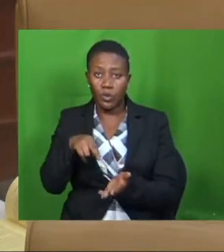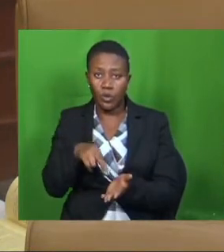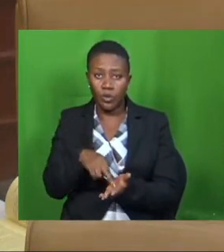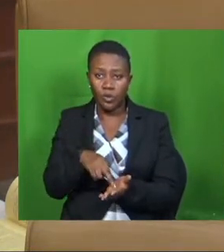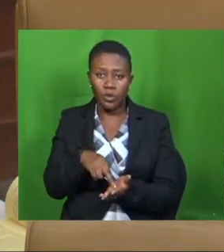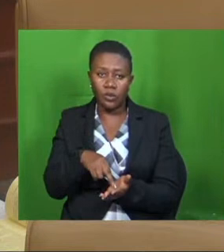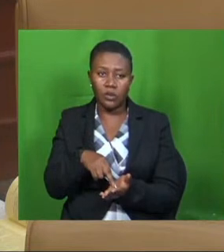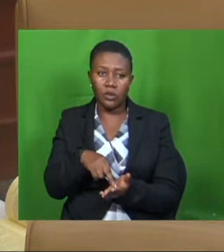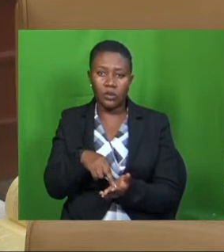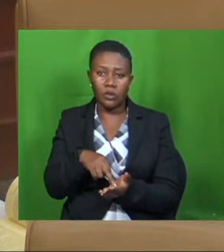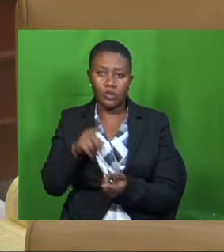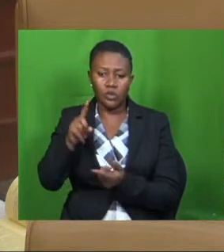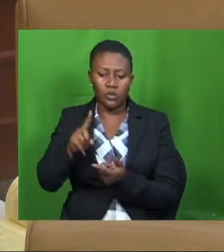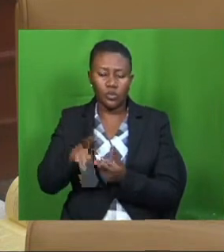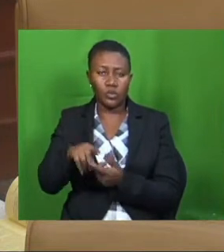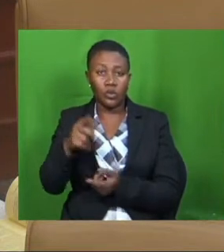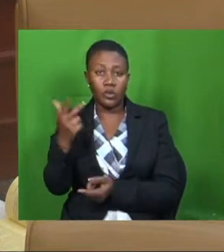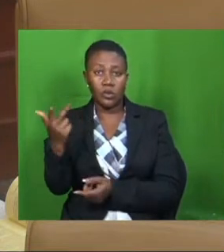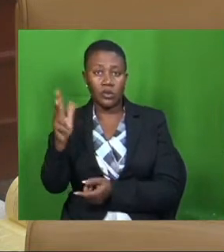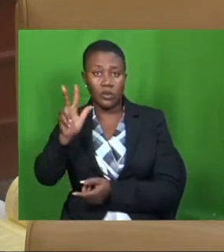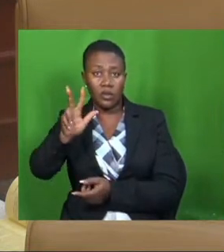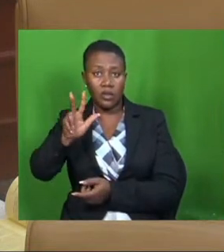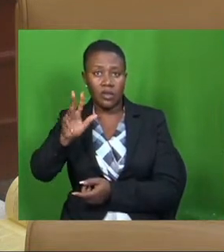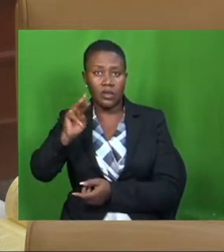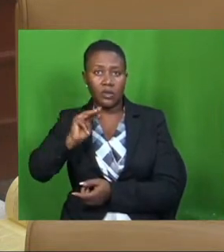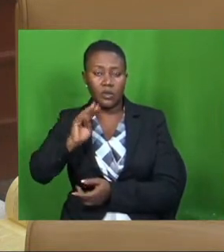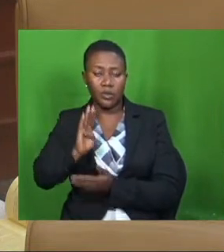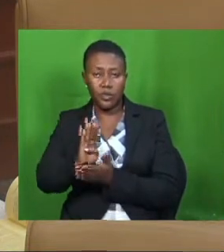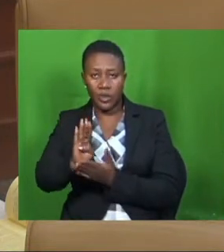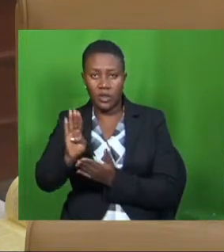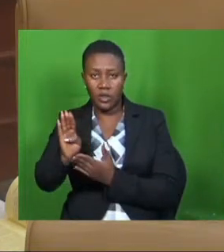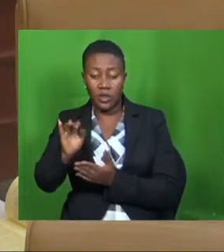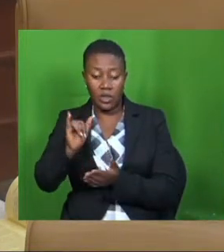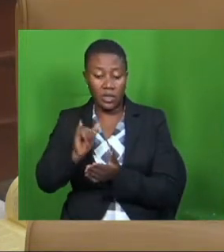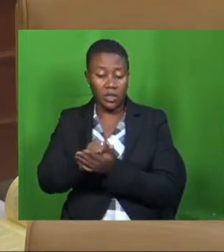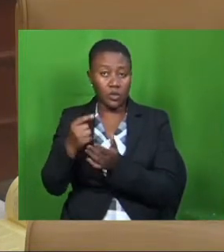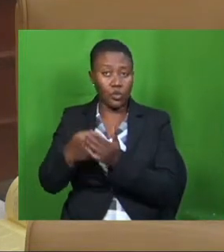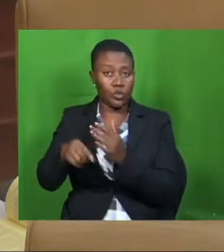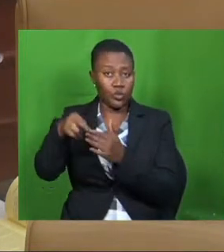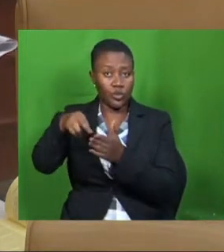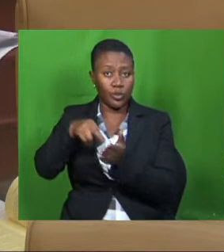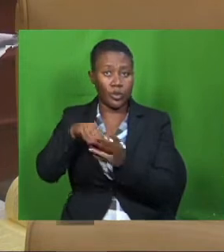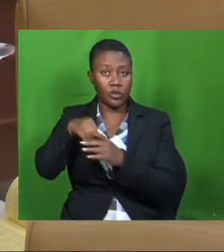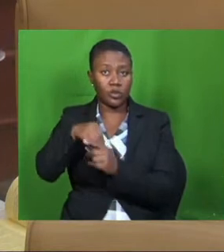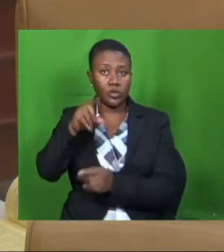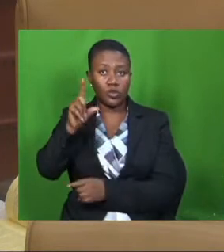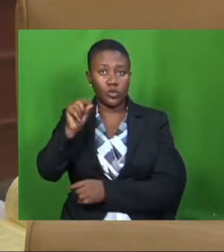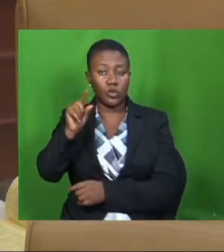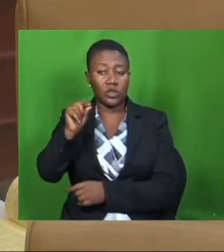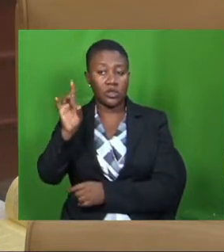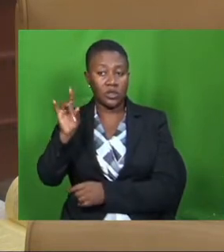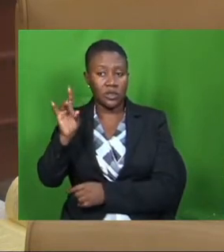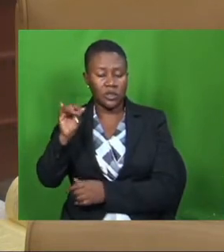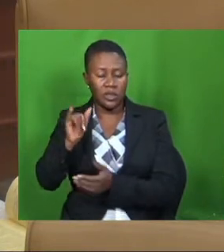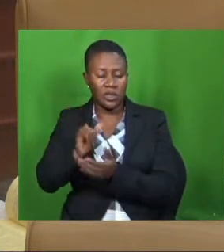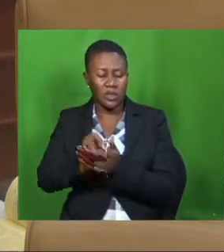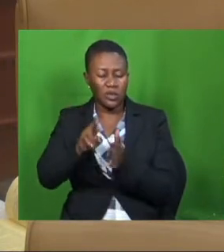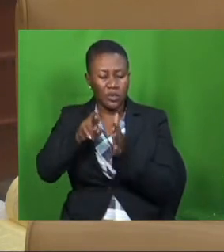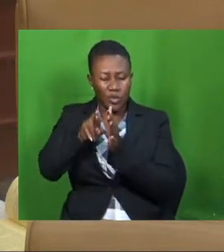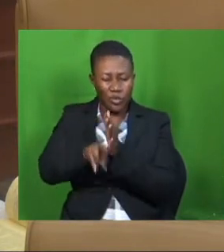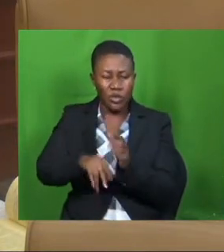December 2018, in accordance with Order 1653 of the